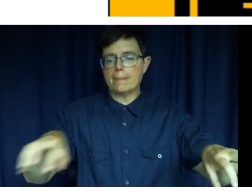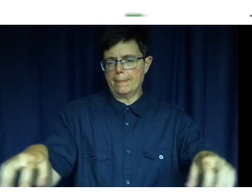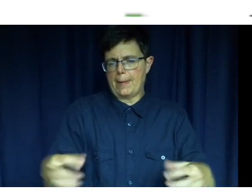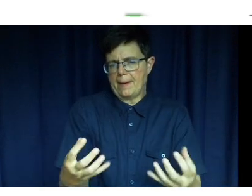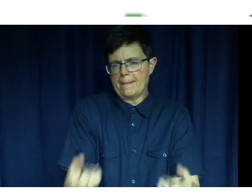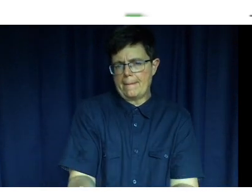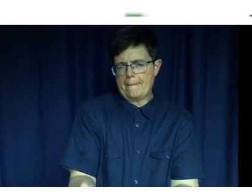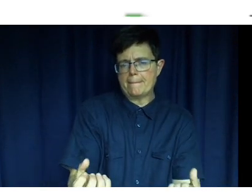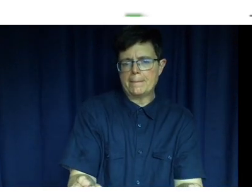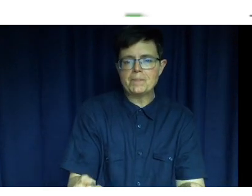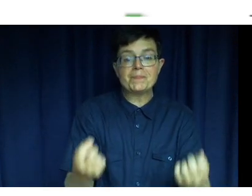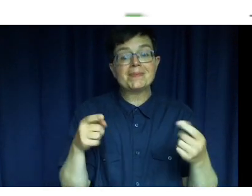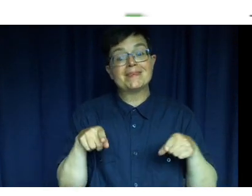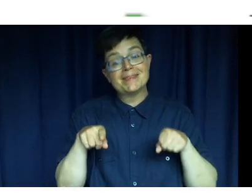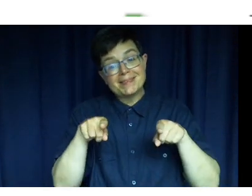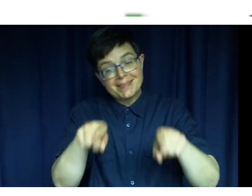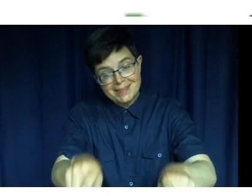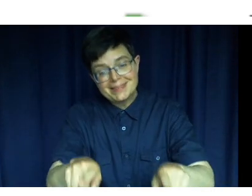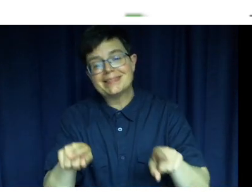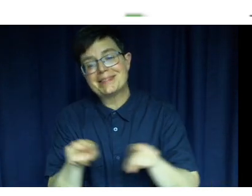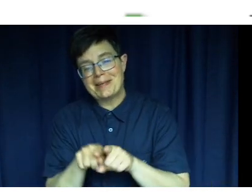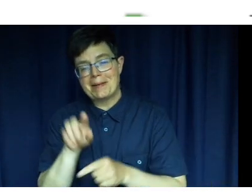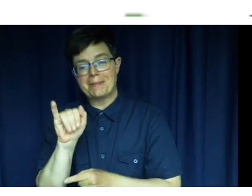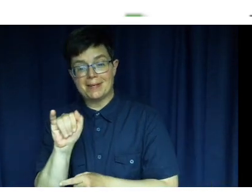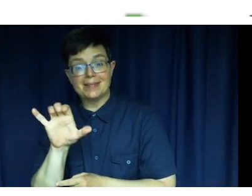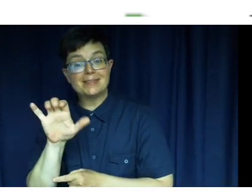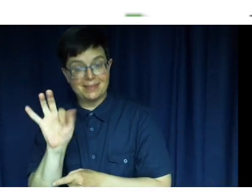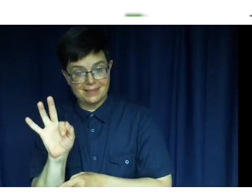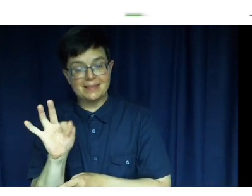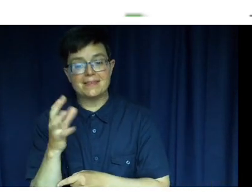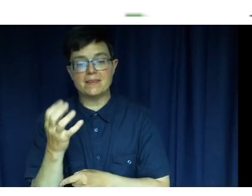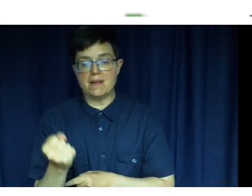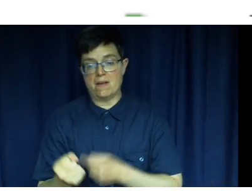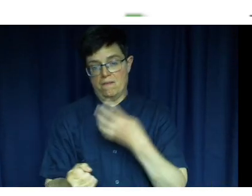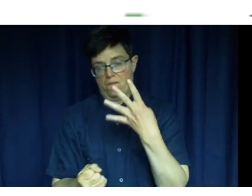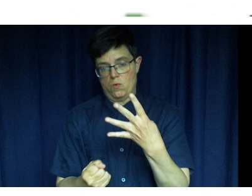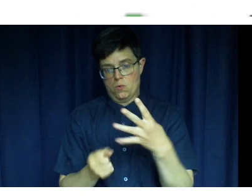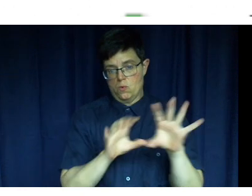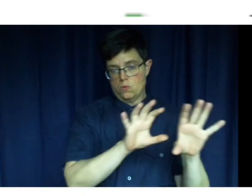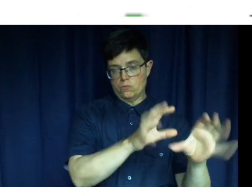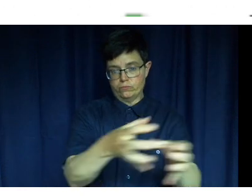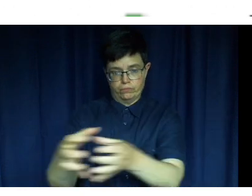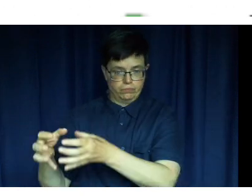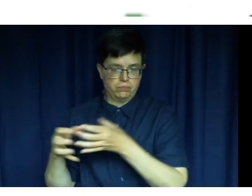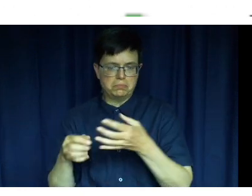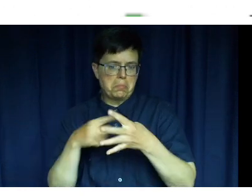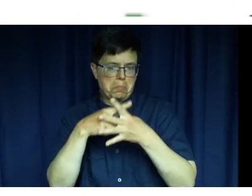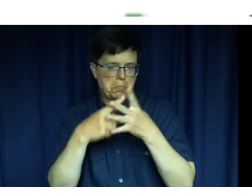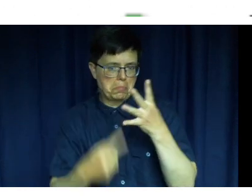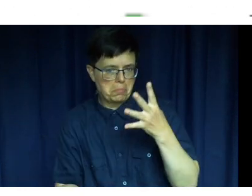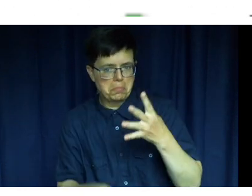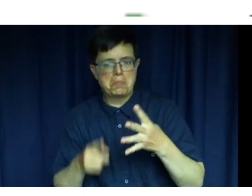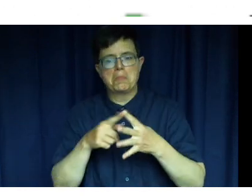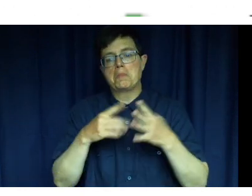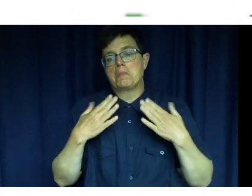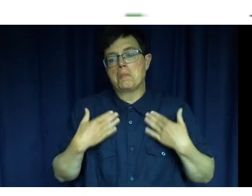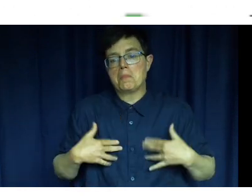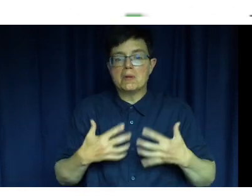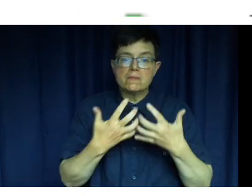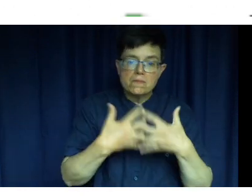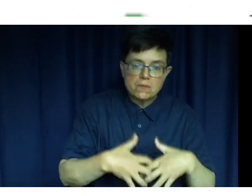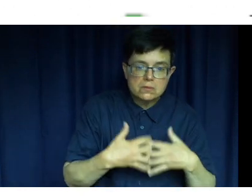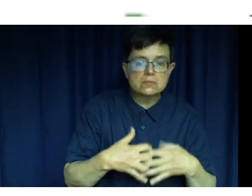Similar, the ICF has 4 rooms or 4 domains. These are body function,